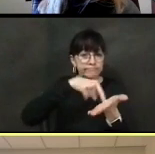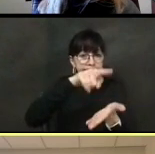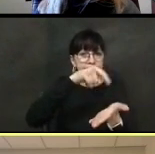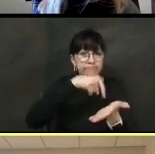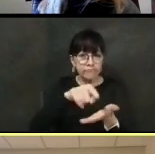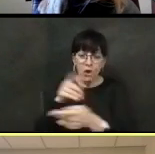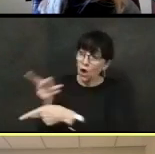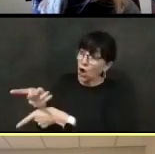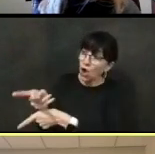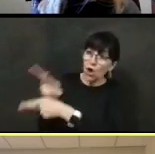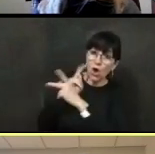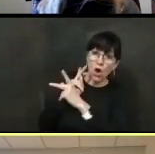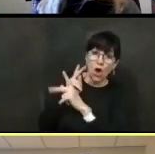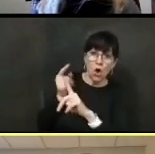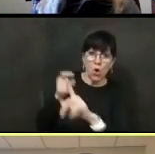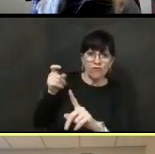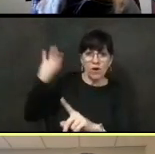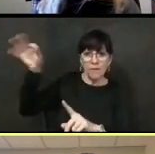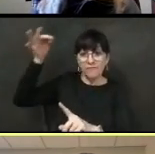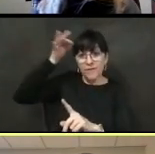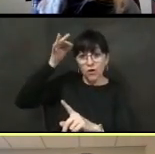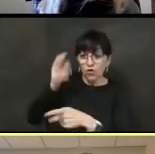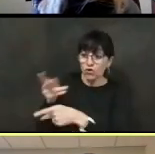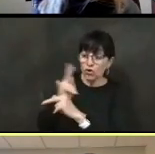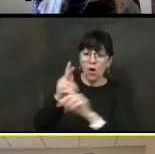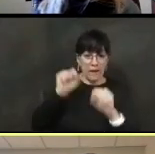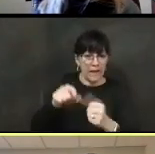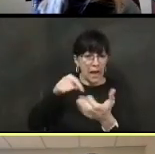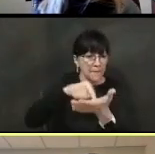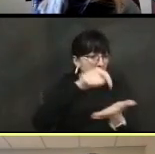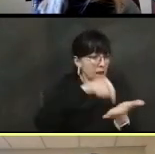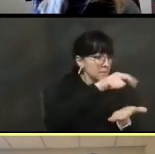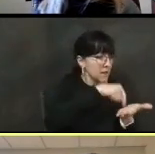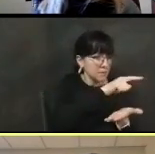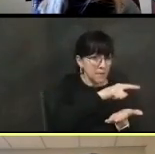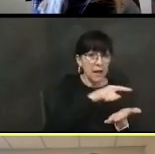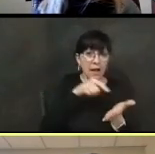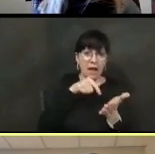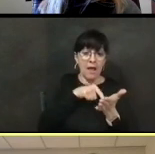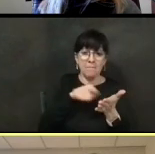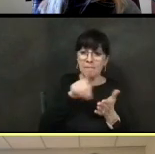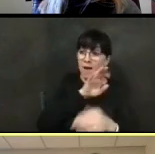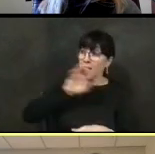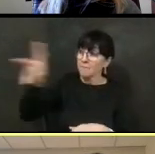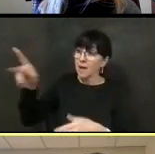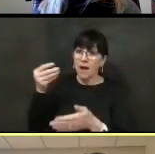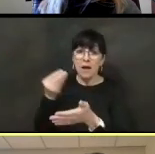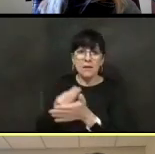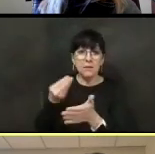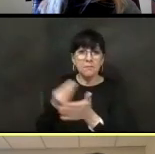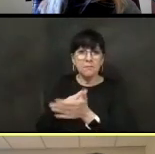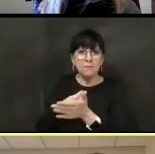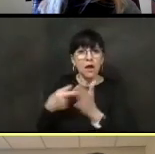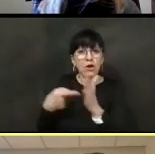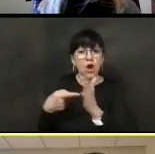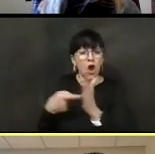that when we did get to the other side of the pandemic response, which is